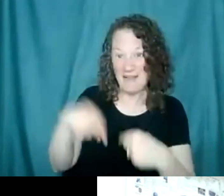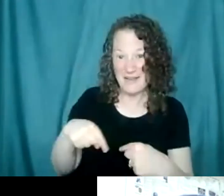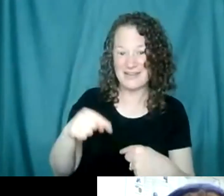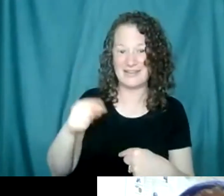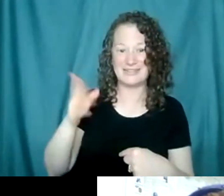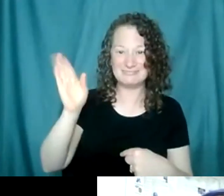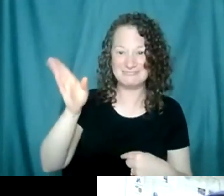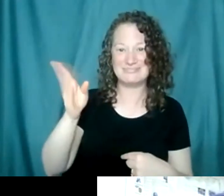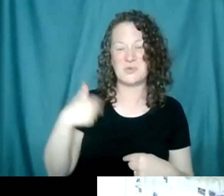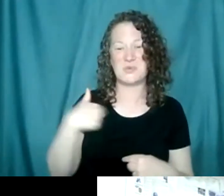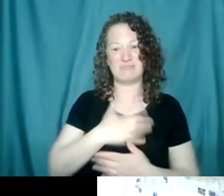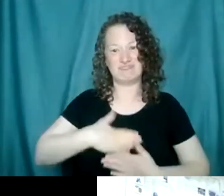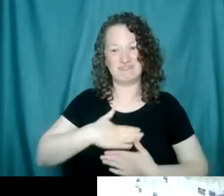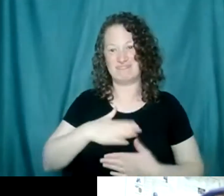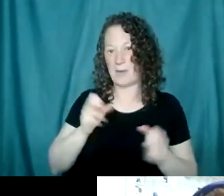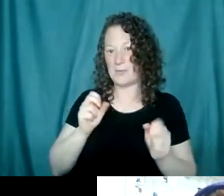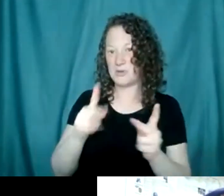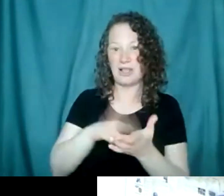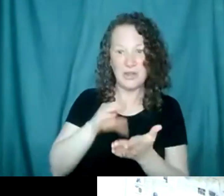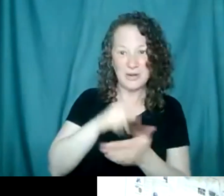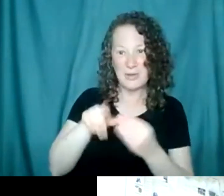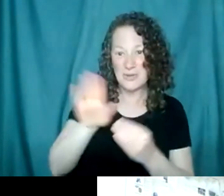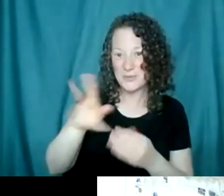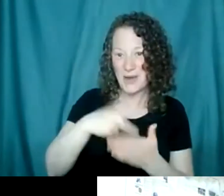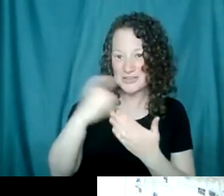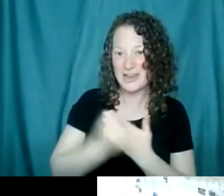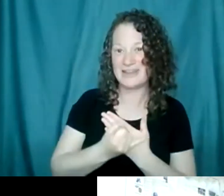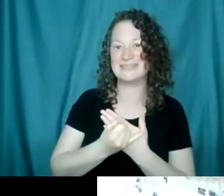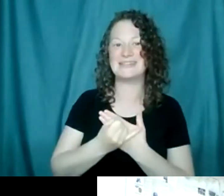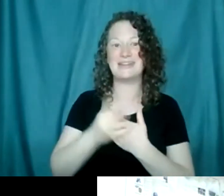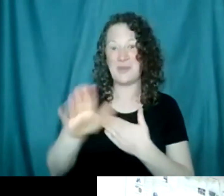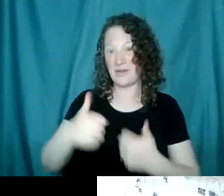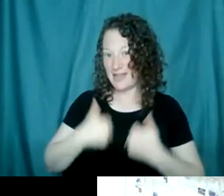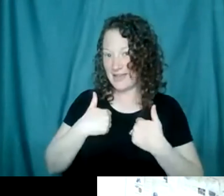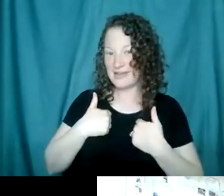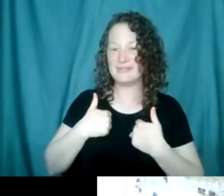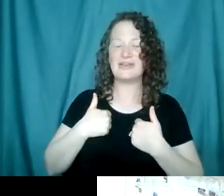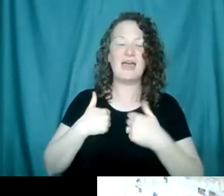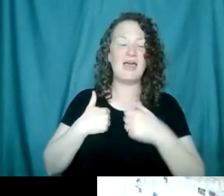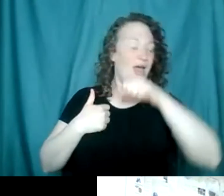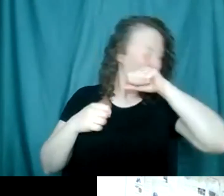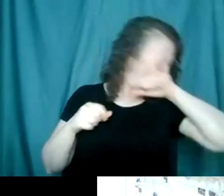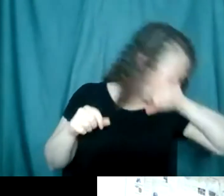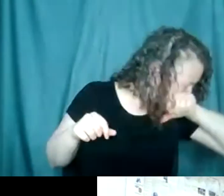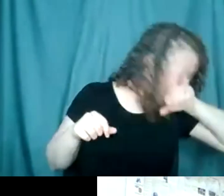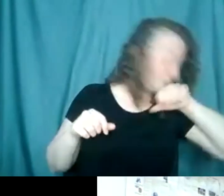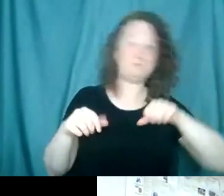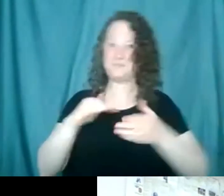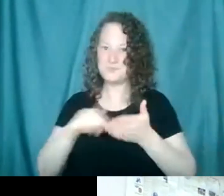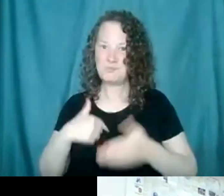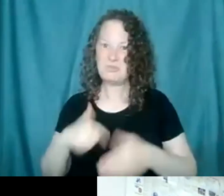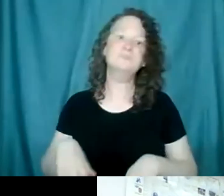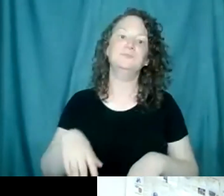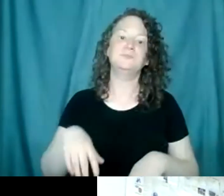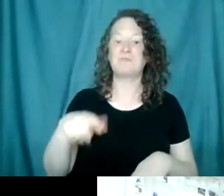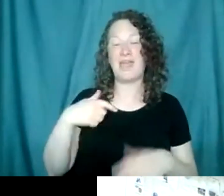appreciated the opportunity to get to learn about your project and your life as a scientist and how you got there and how you're going to continue to do